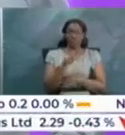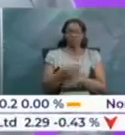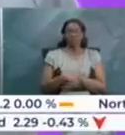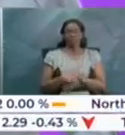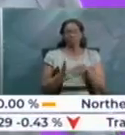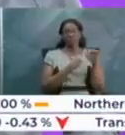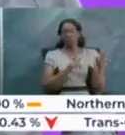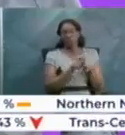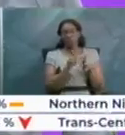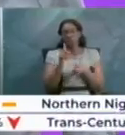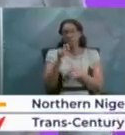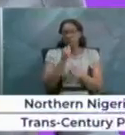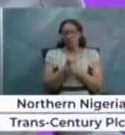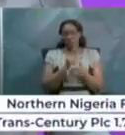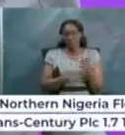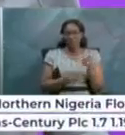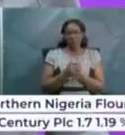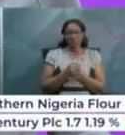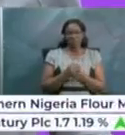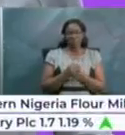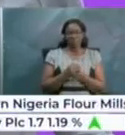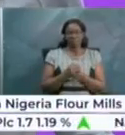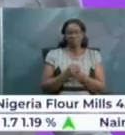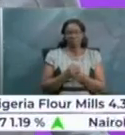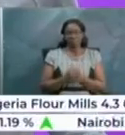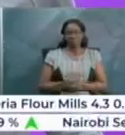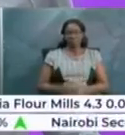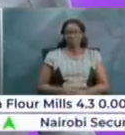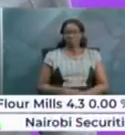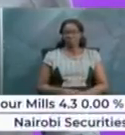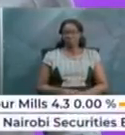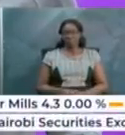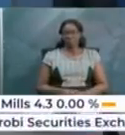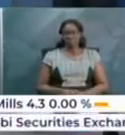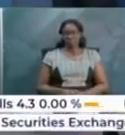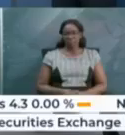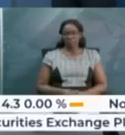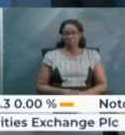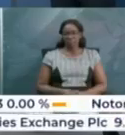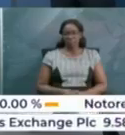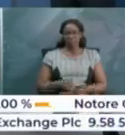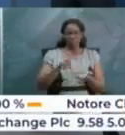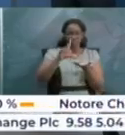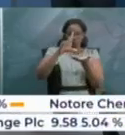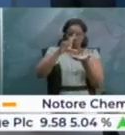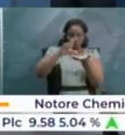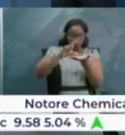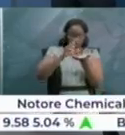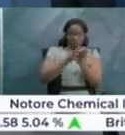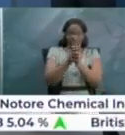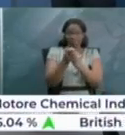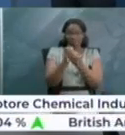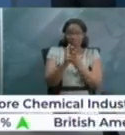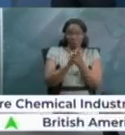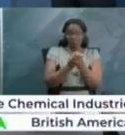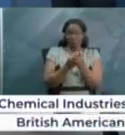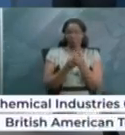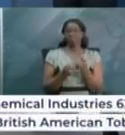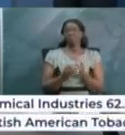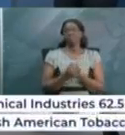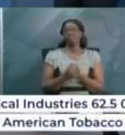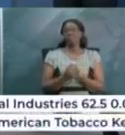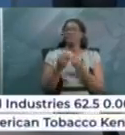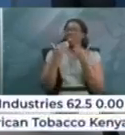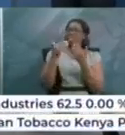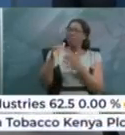do also when it comes to COVID? They need to obviously sanitize. Sanitize. So one, please stay remember. Stay at home too. Oh, thank